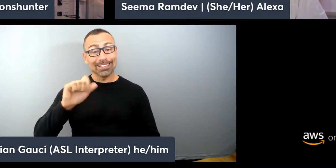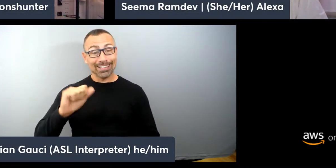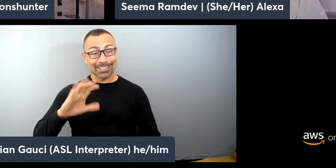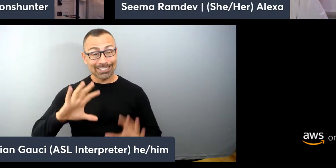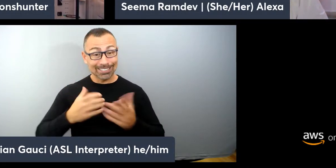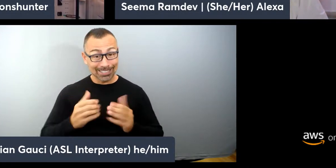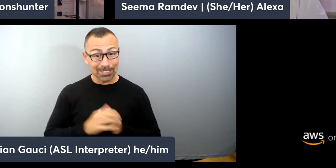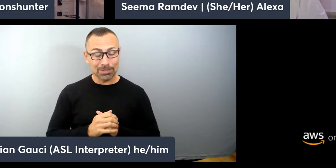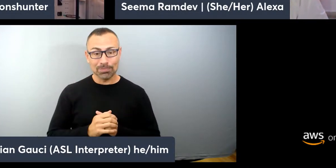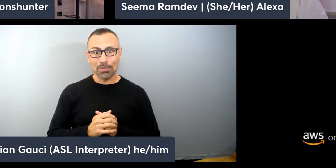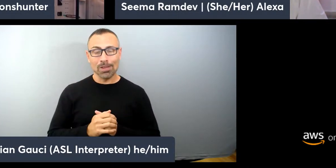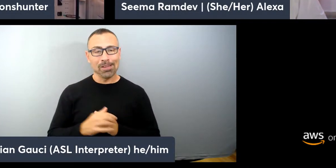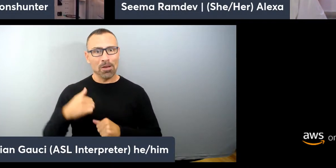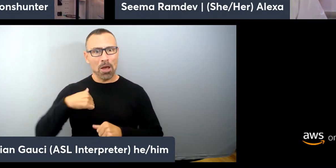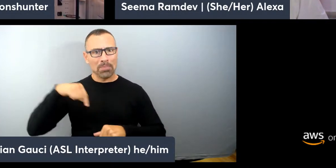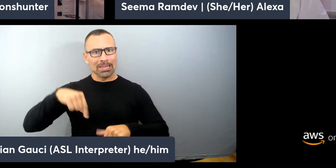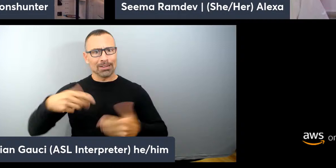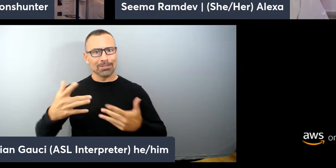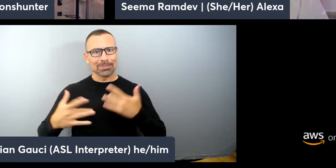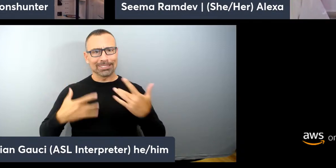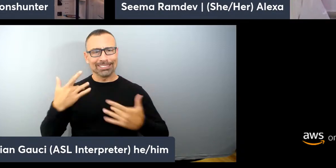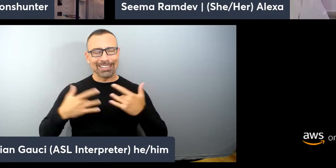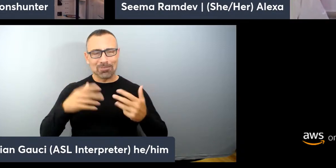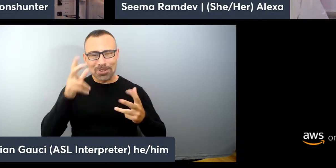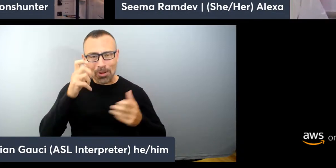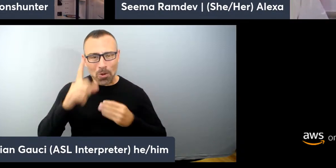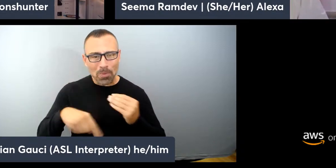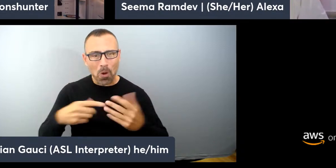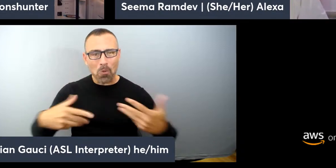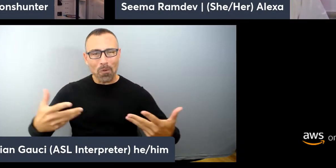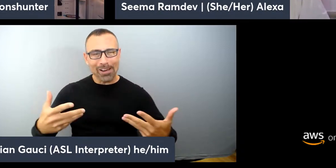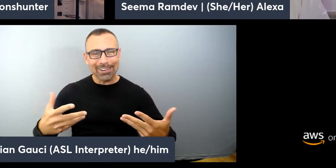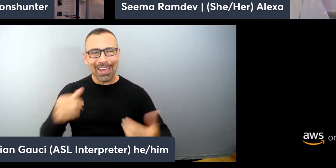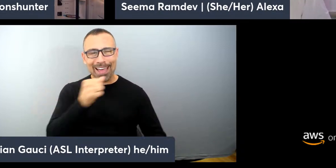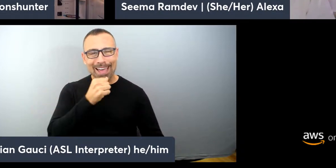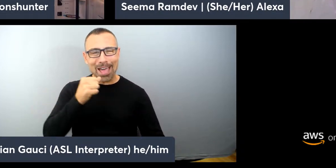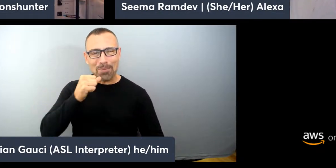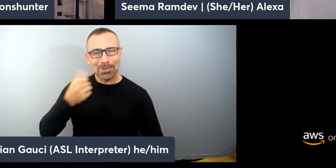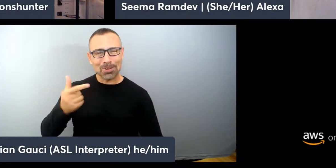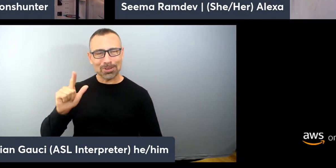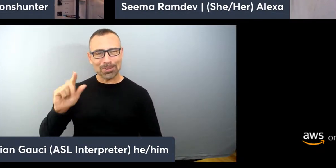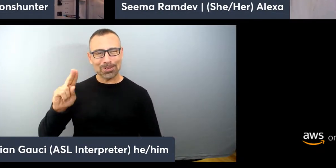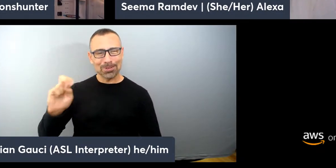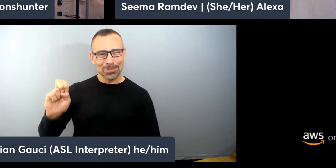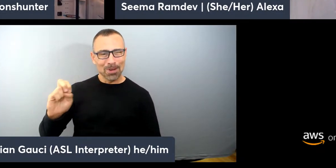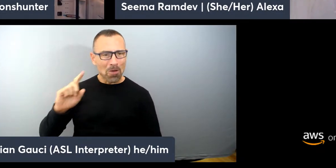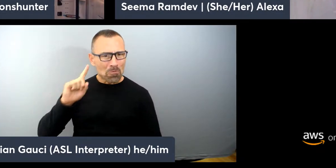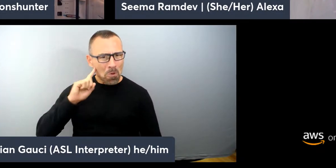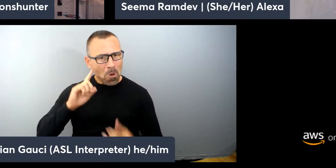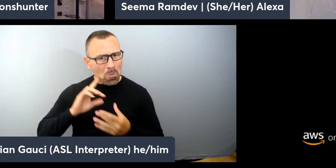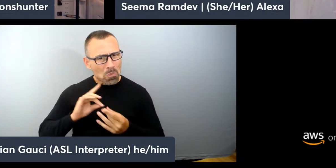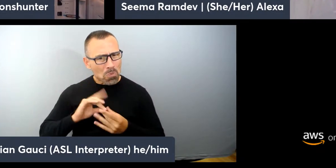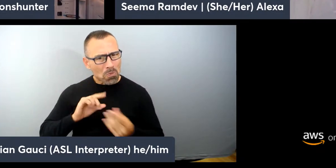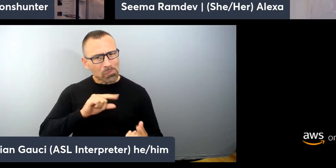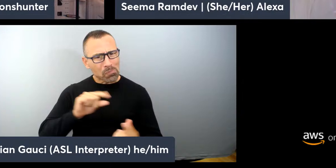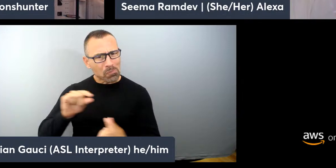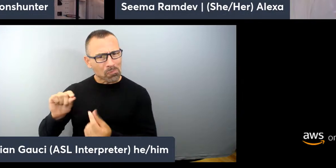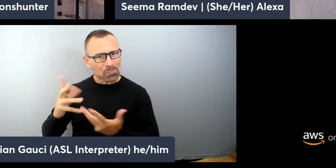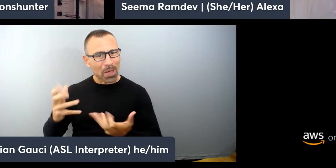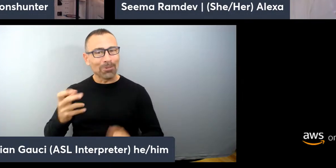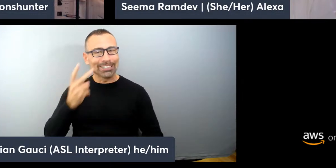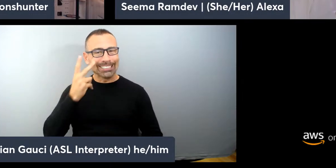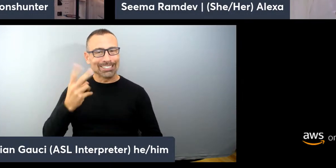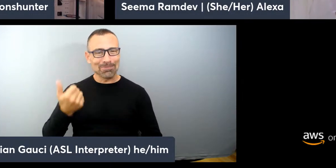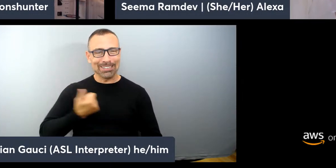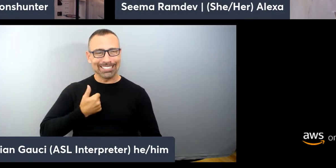Glue. There've been a lot of talks around, and yeah, let's see what we have today. Oh my gosh. How many times do you